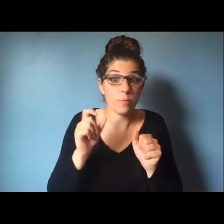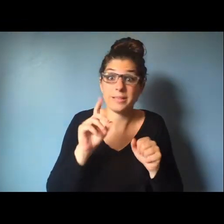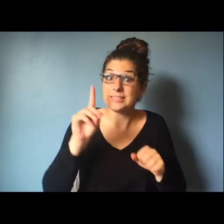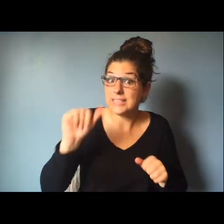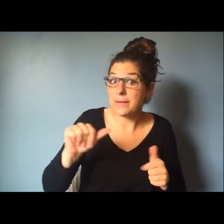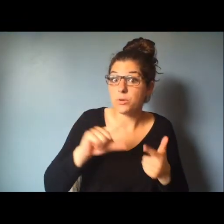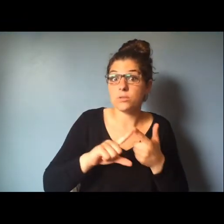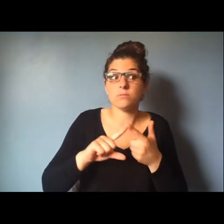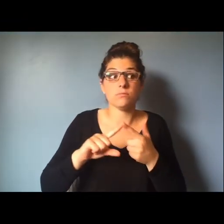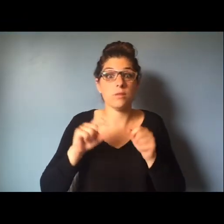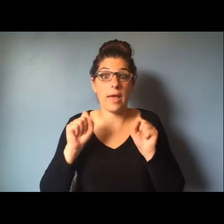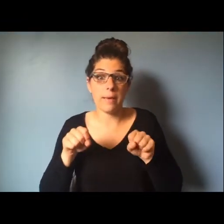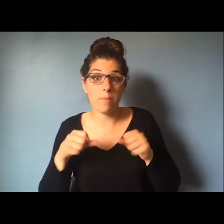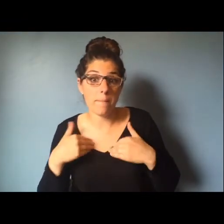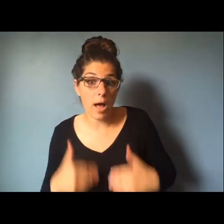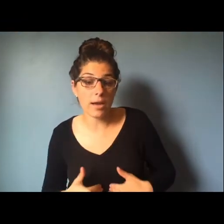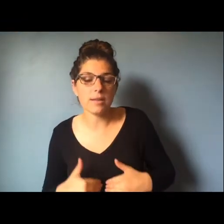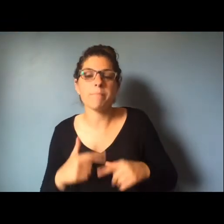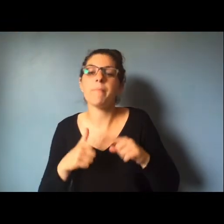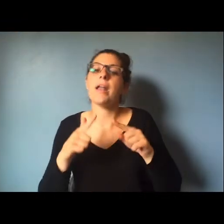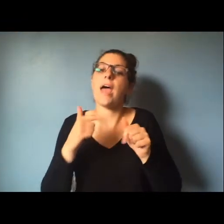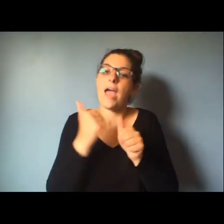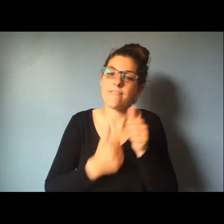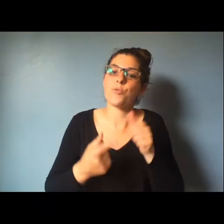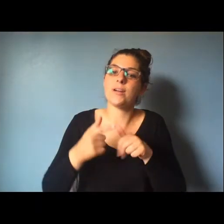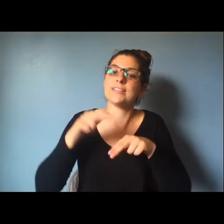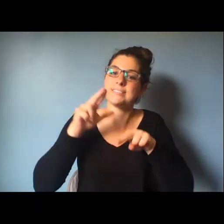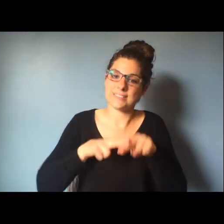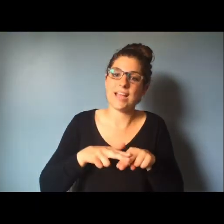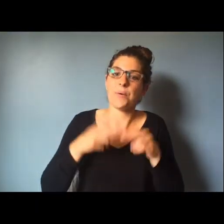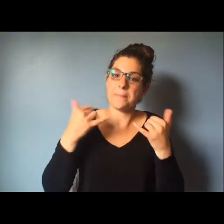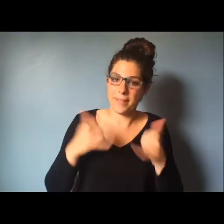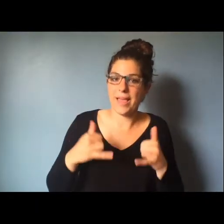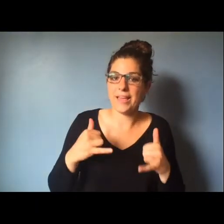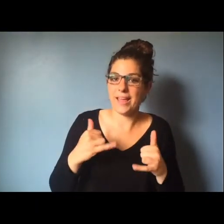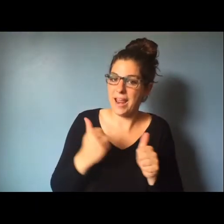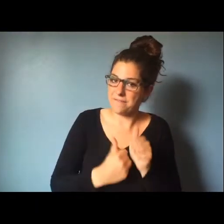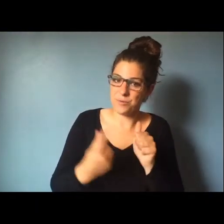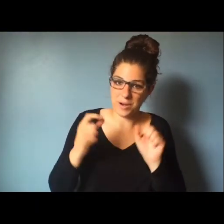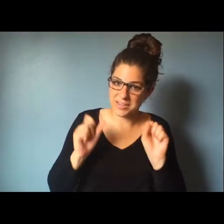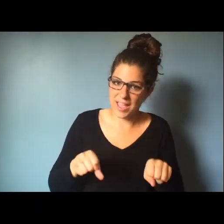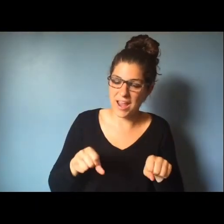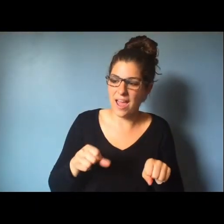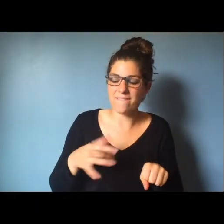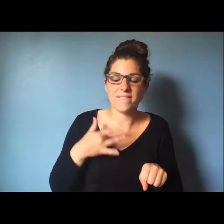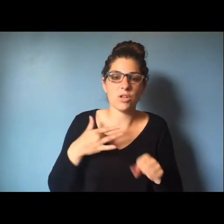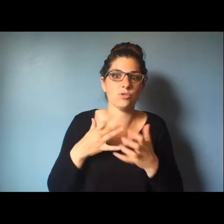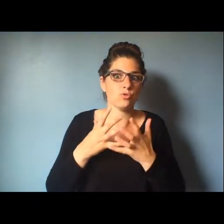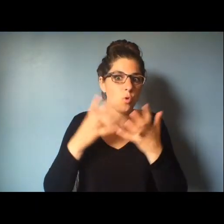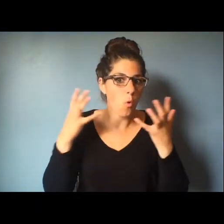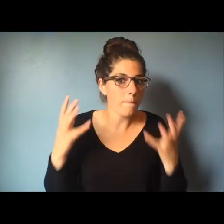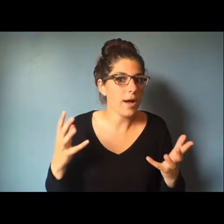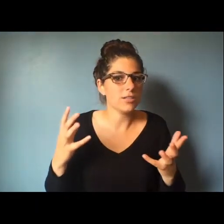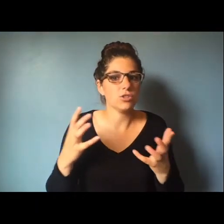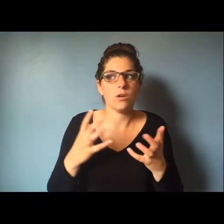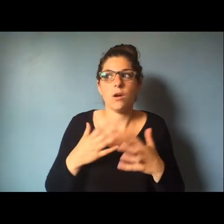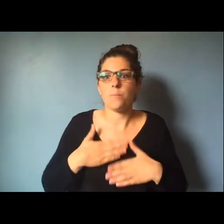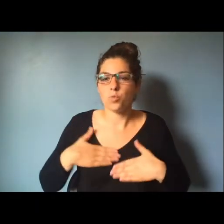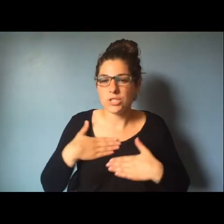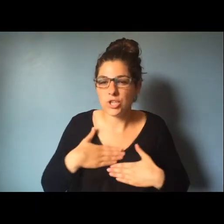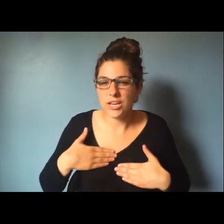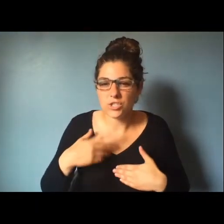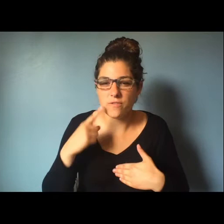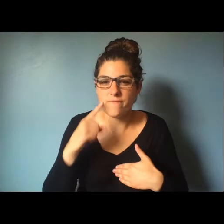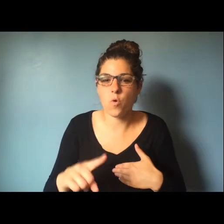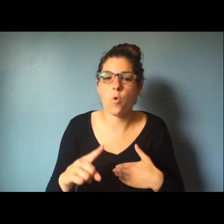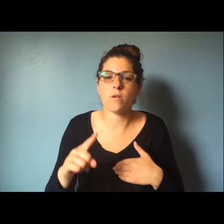disabled, but everybody can sit down and play it. And it just gave me such an appreciation for just